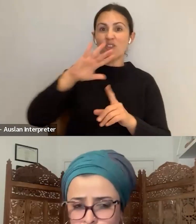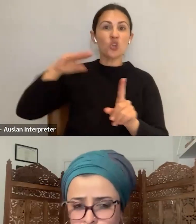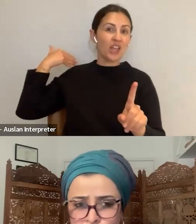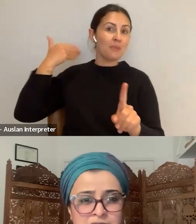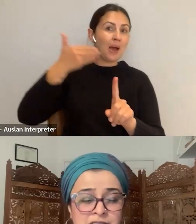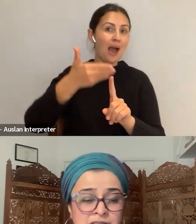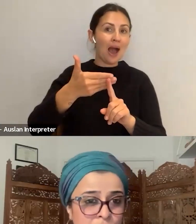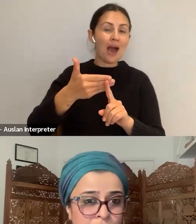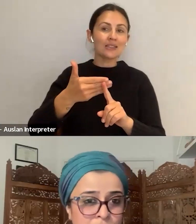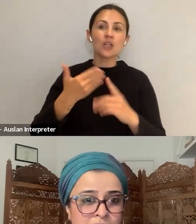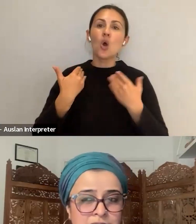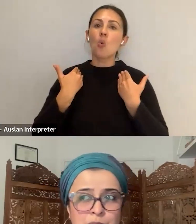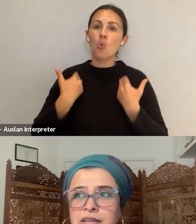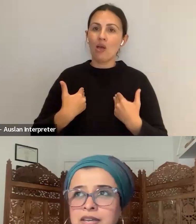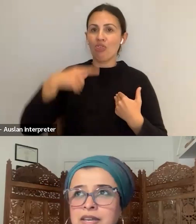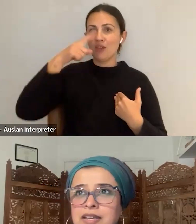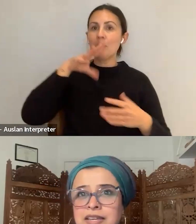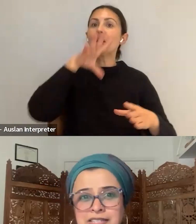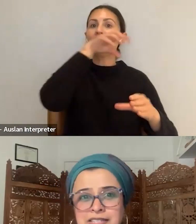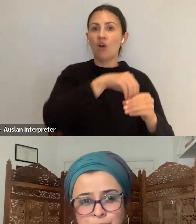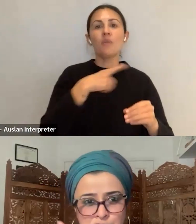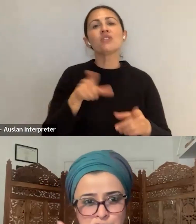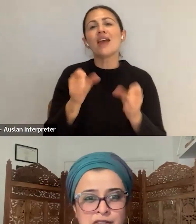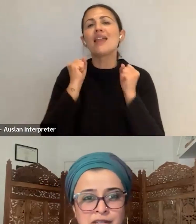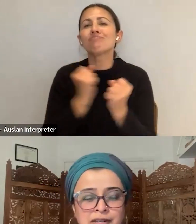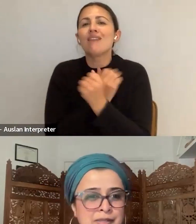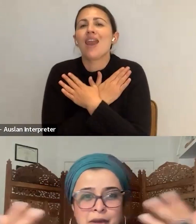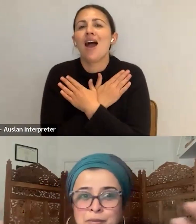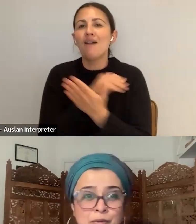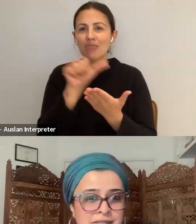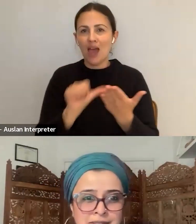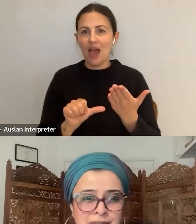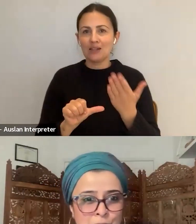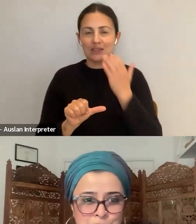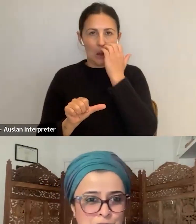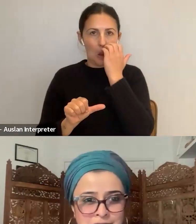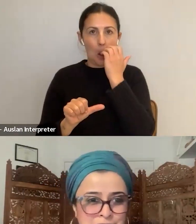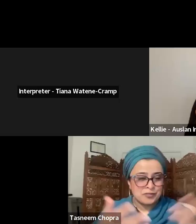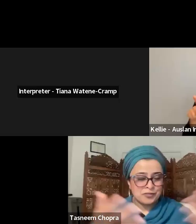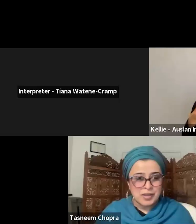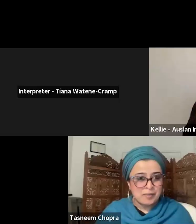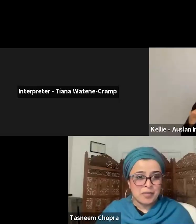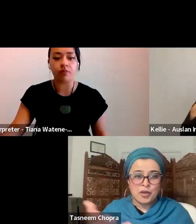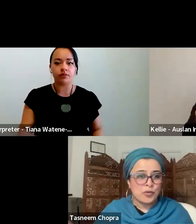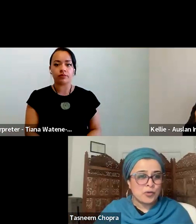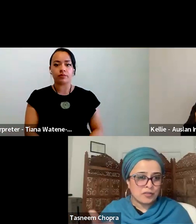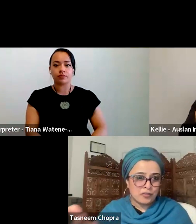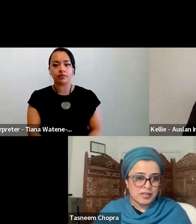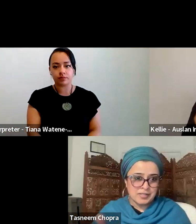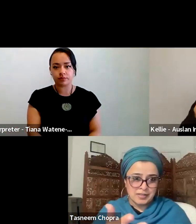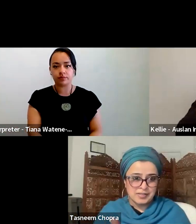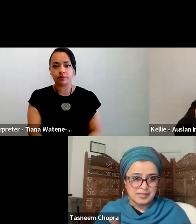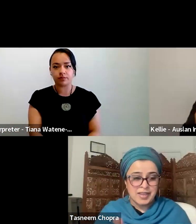it with good intent, and they do love the arts, but it's not about shifting the needle. It's about embracing more opportunities for them, their